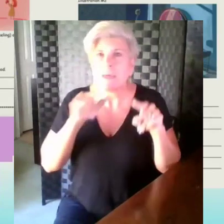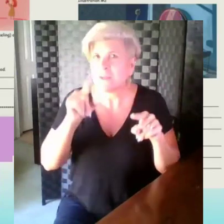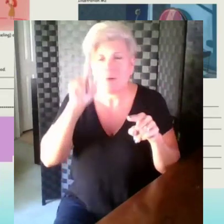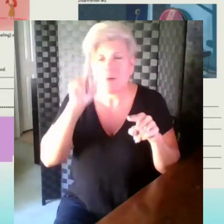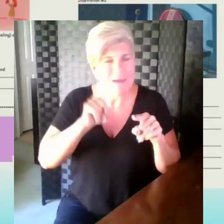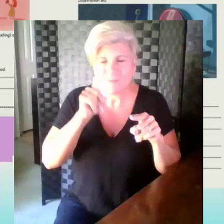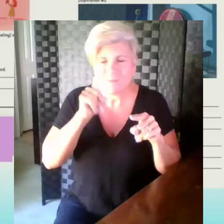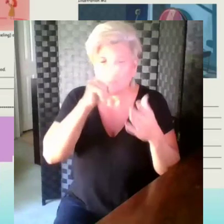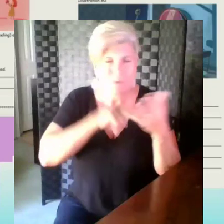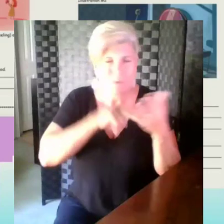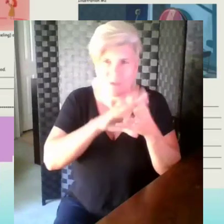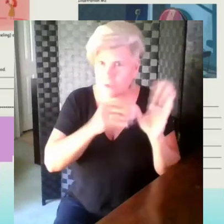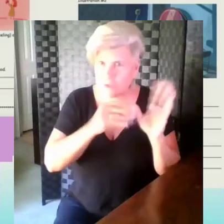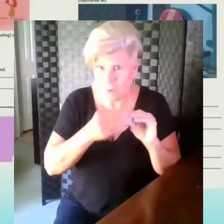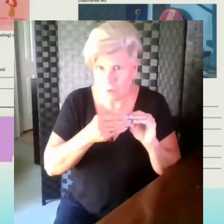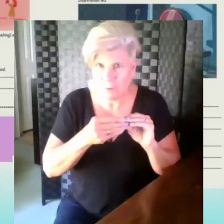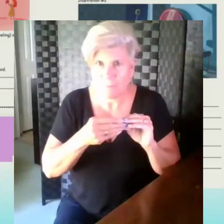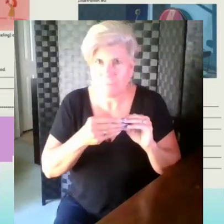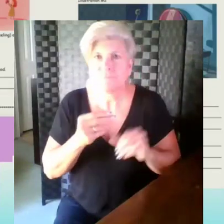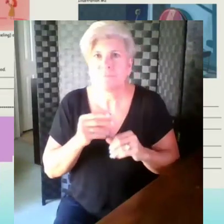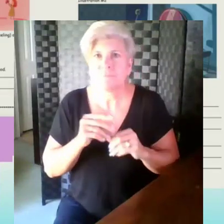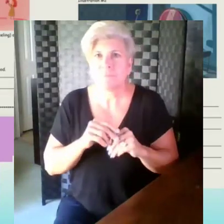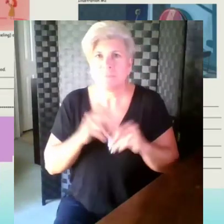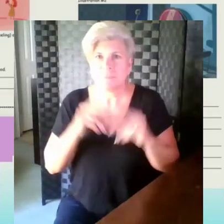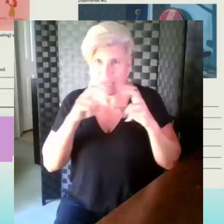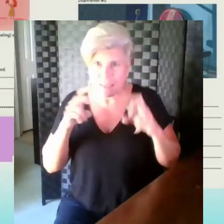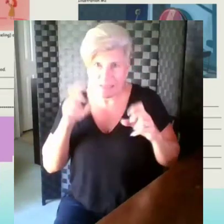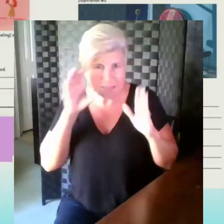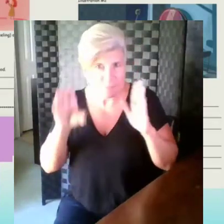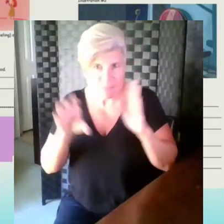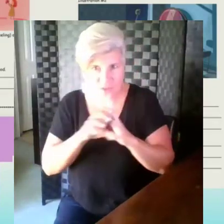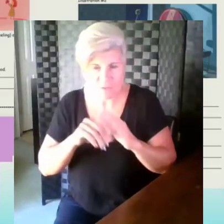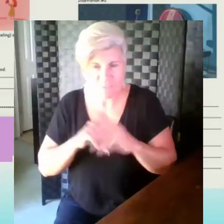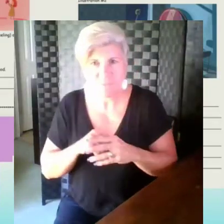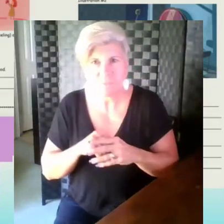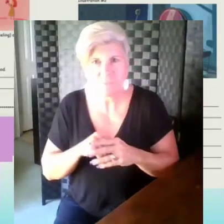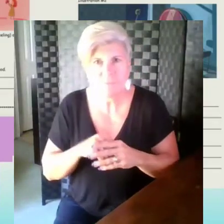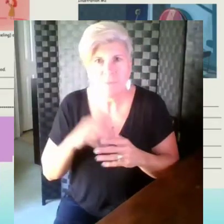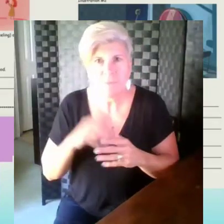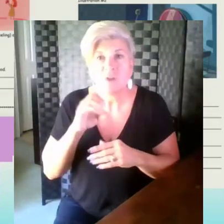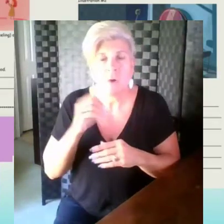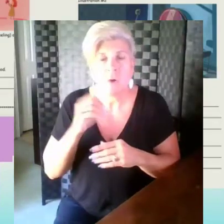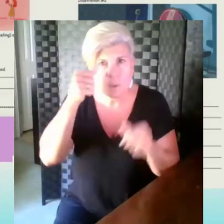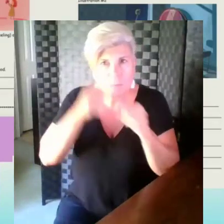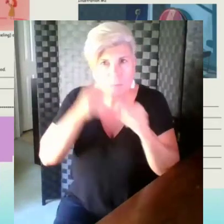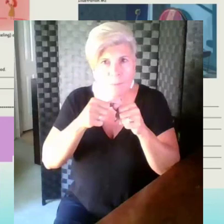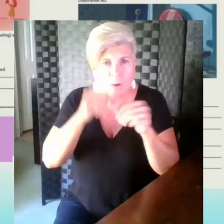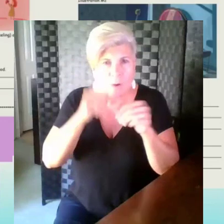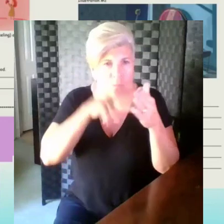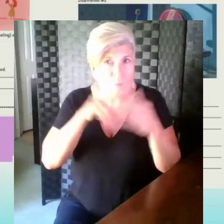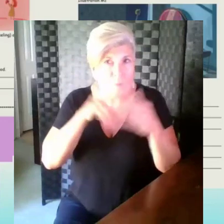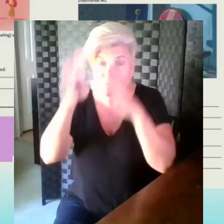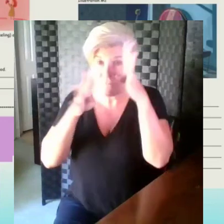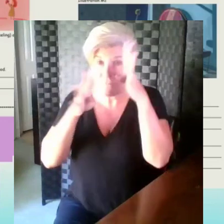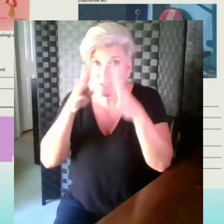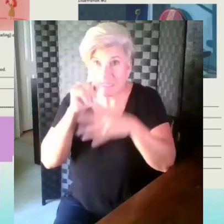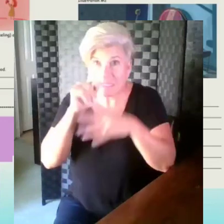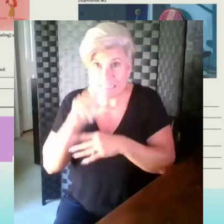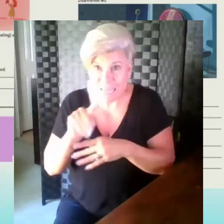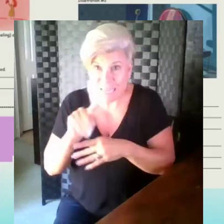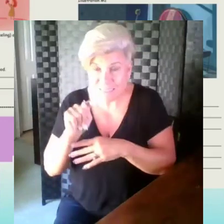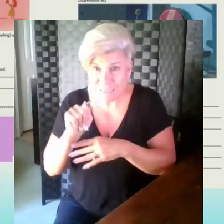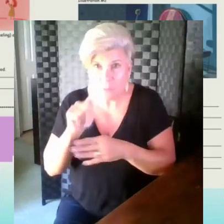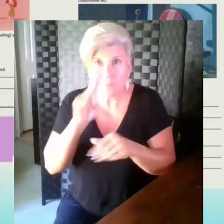not essential to hear the story to analyze these pictures. So remember, when we read fiction text, we can use